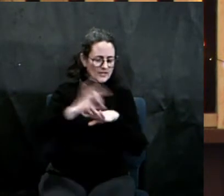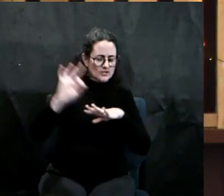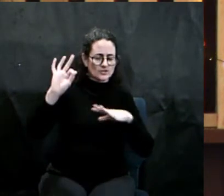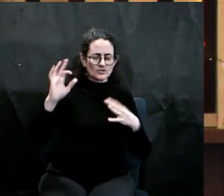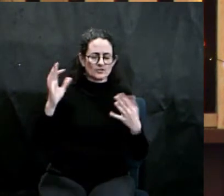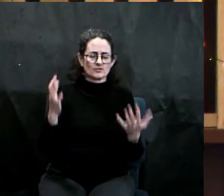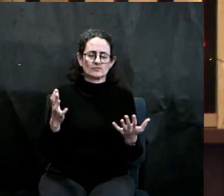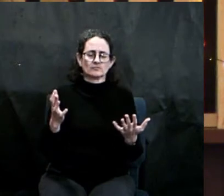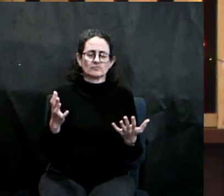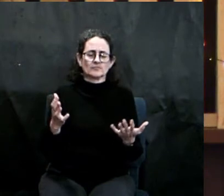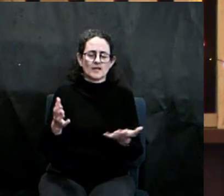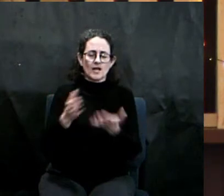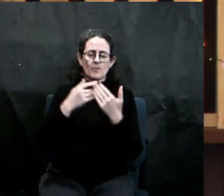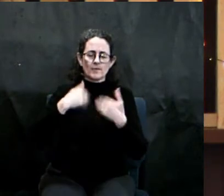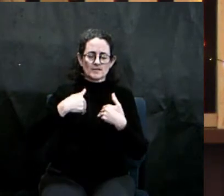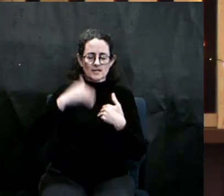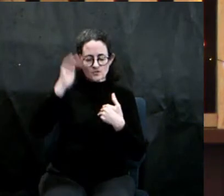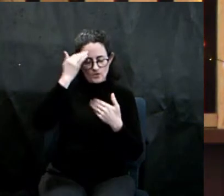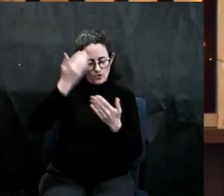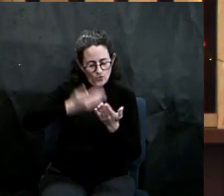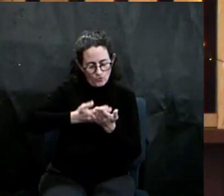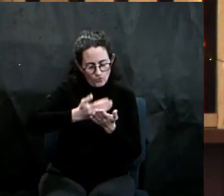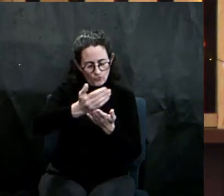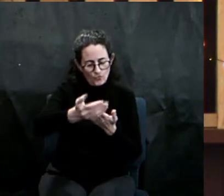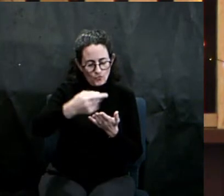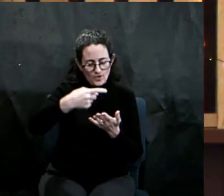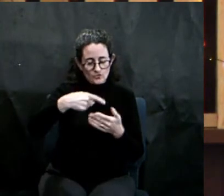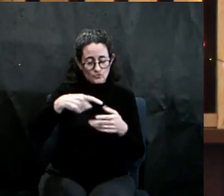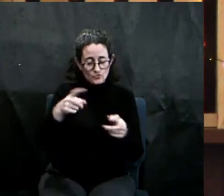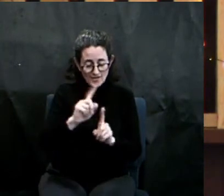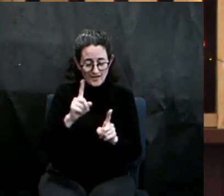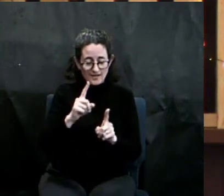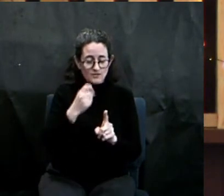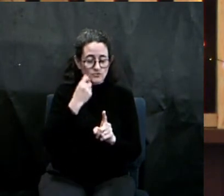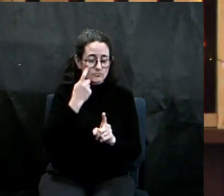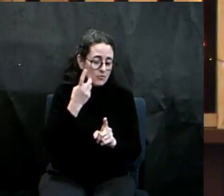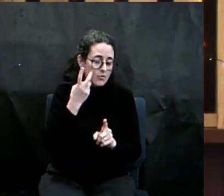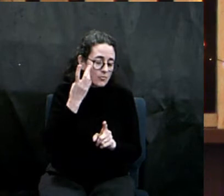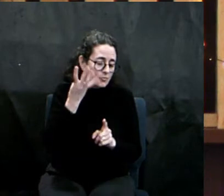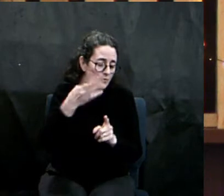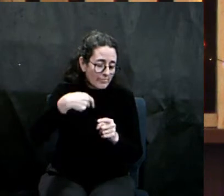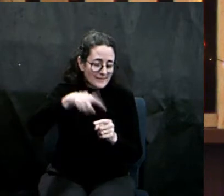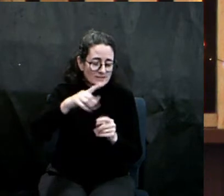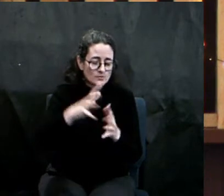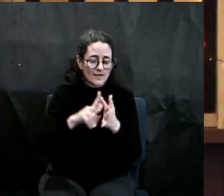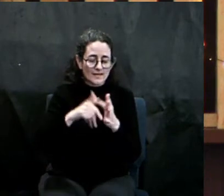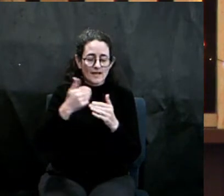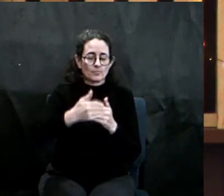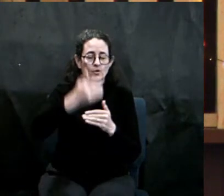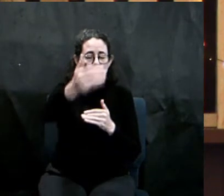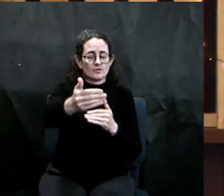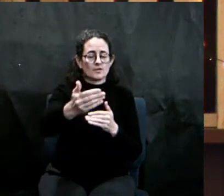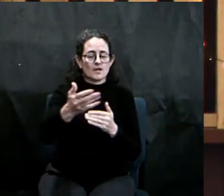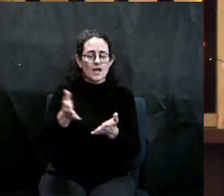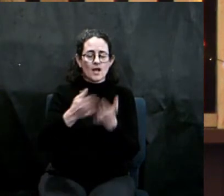into this day, into this week, and beyond. Help us to be encouraged, challenged, and inspired by those who have gone out